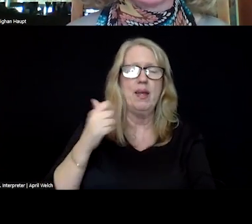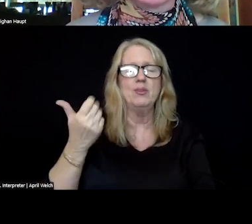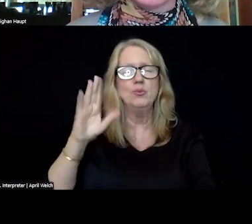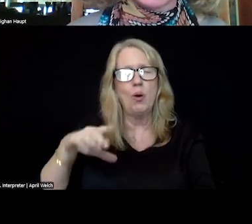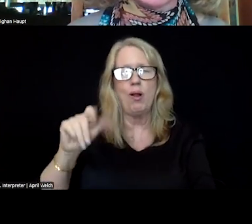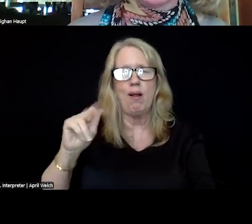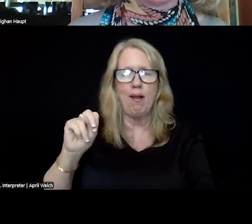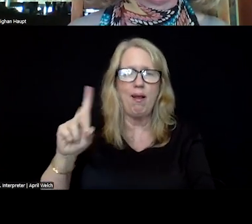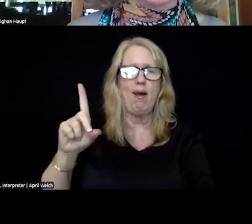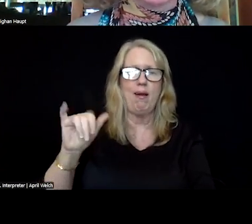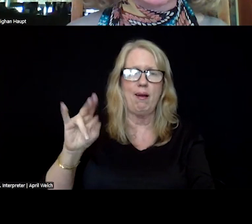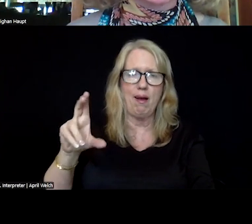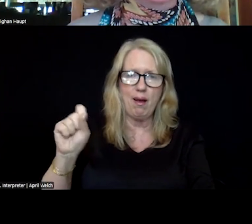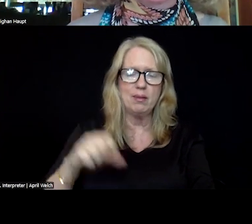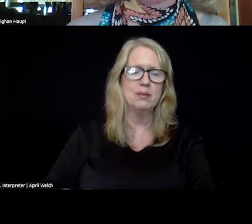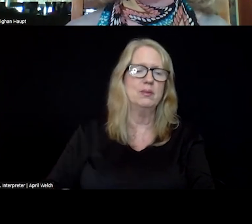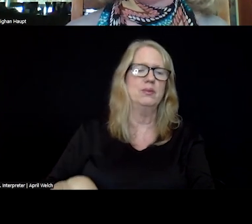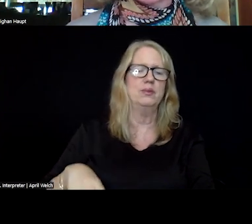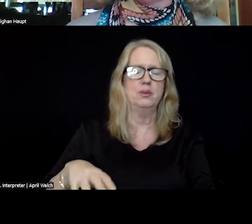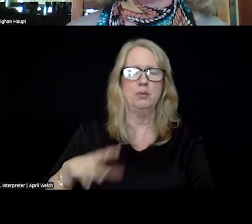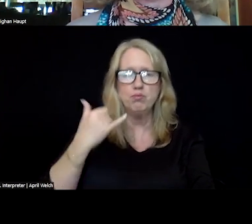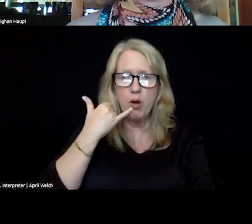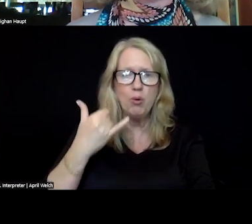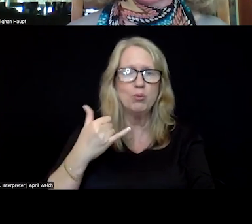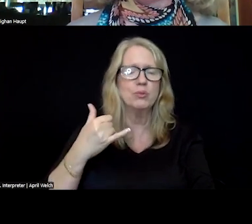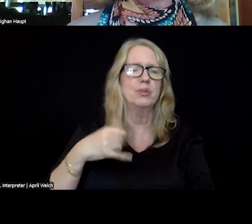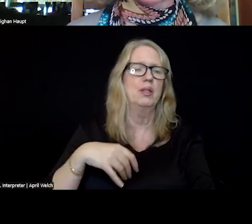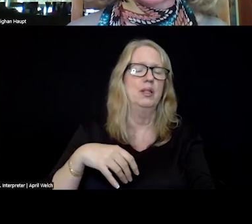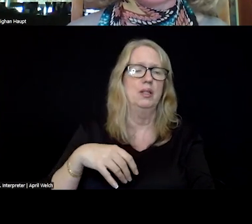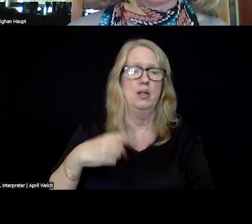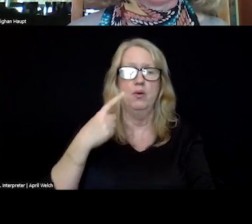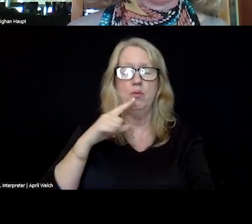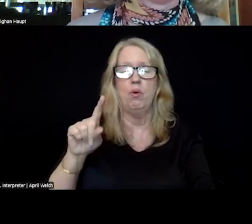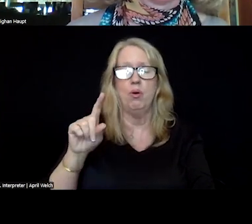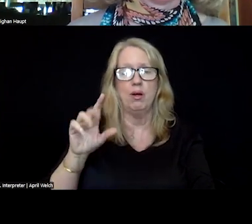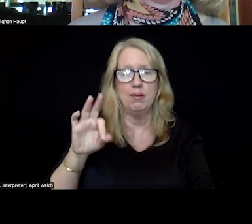and mobile phones. But for 988,